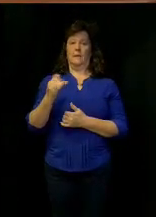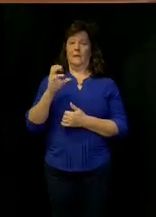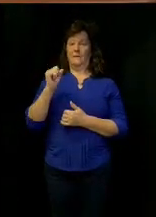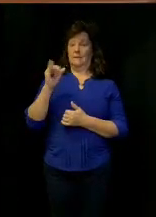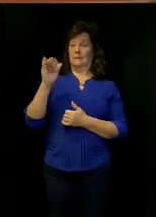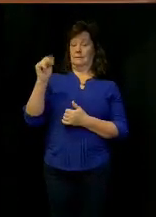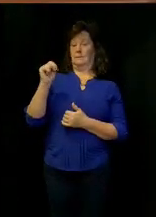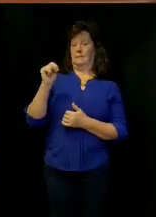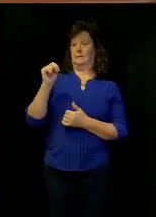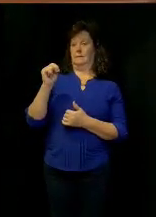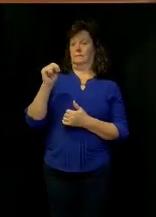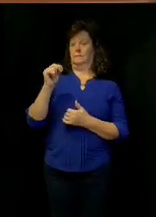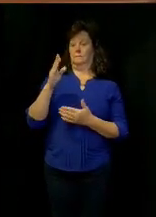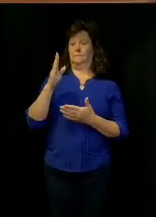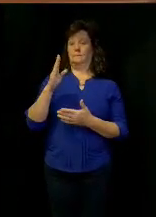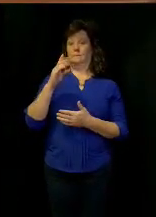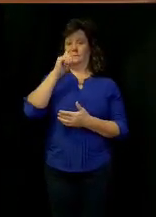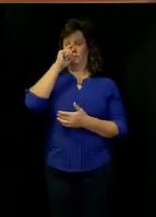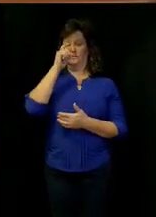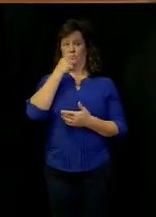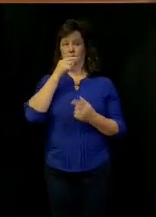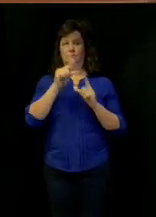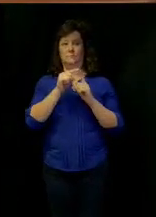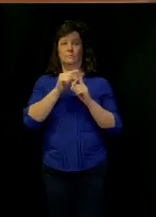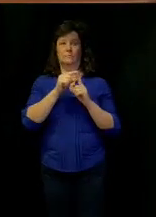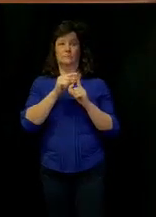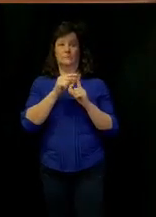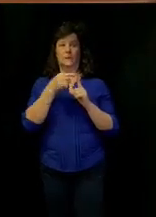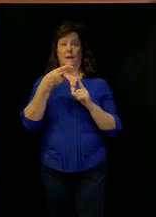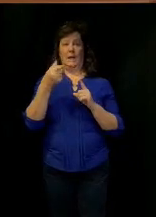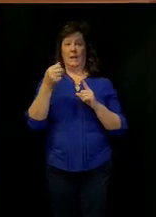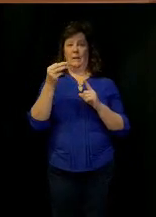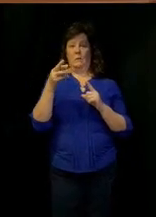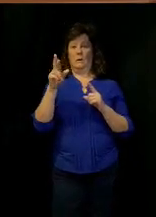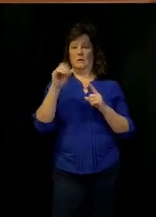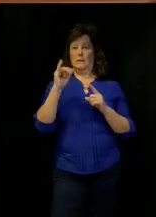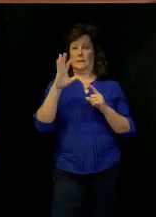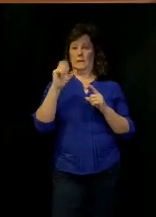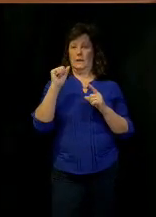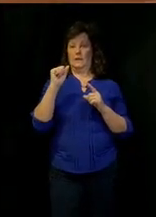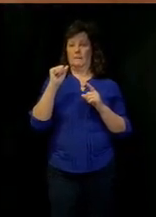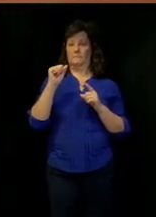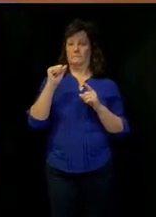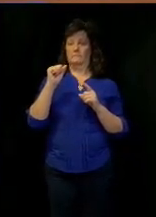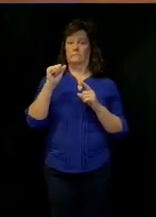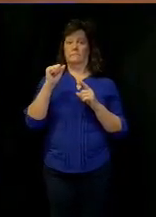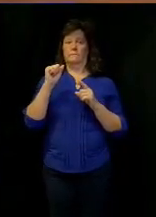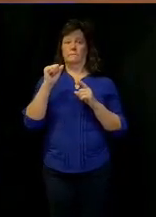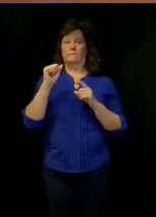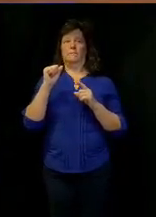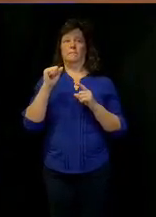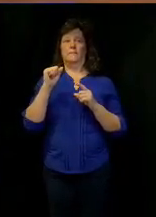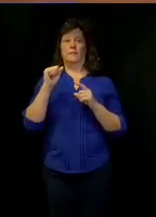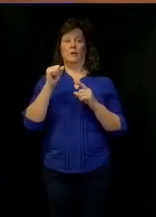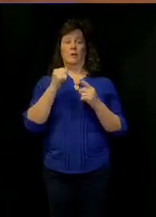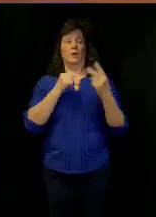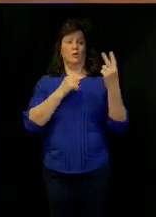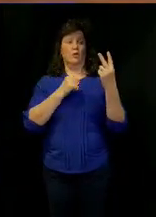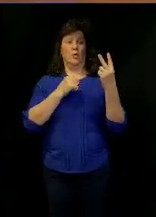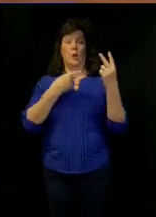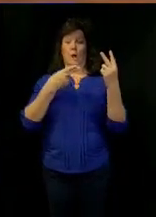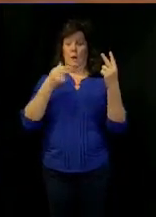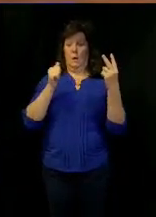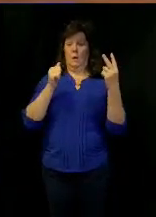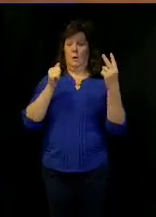Sin is it's that Greek word hamartia. It's the Greek word hamartia. two words, ha